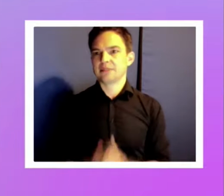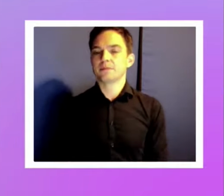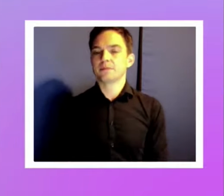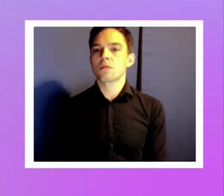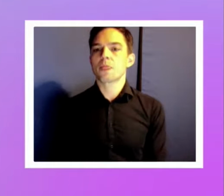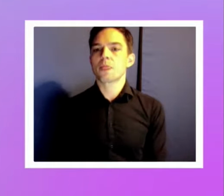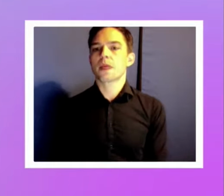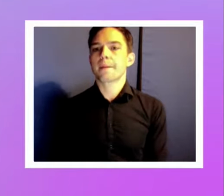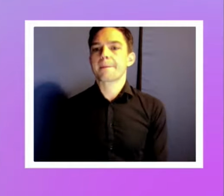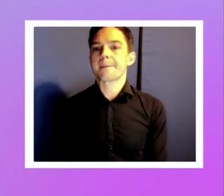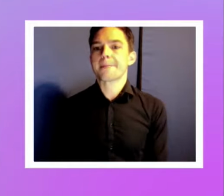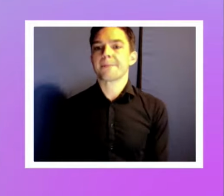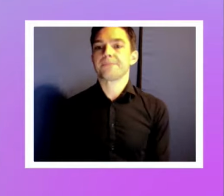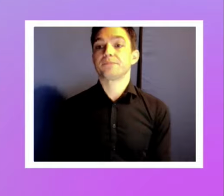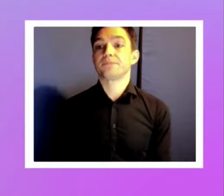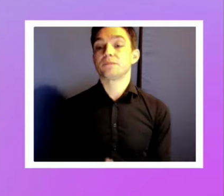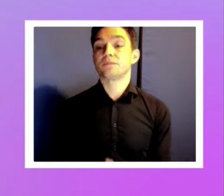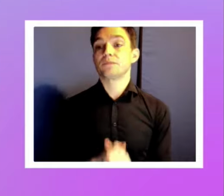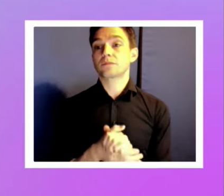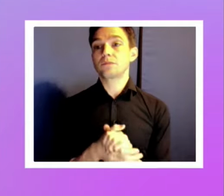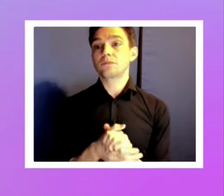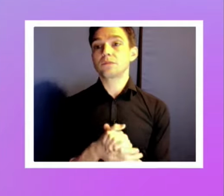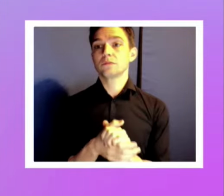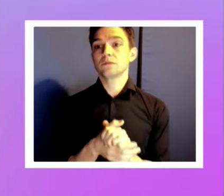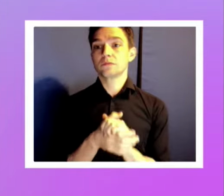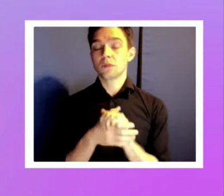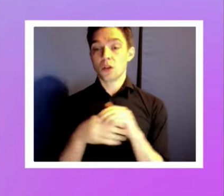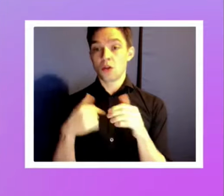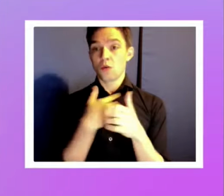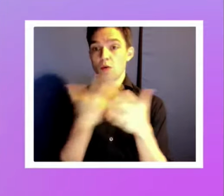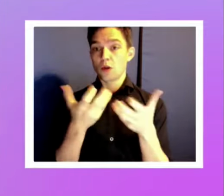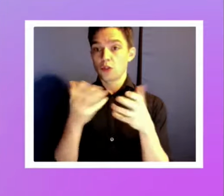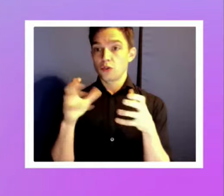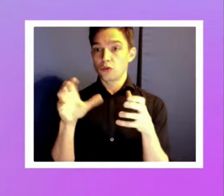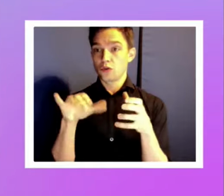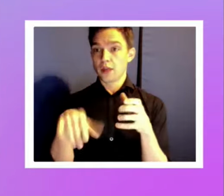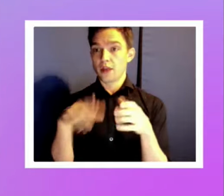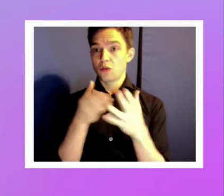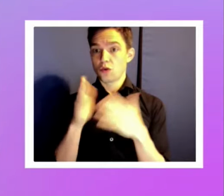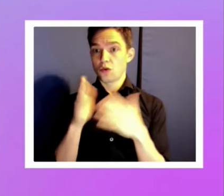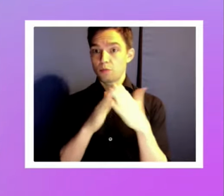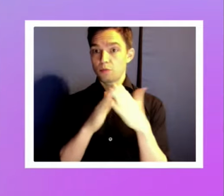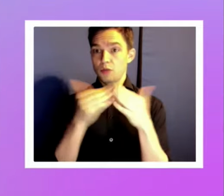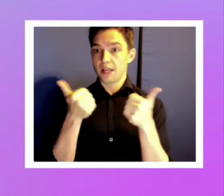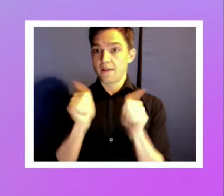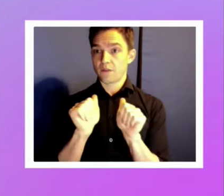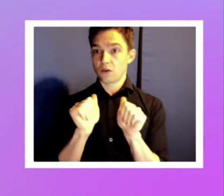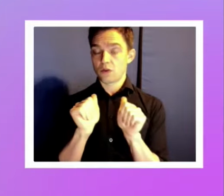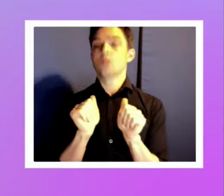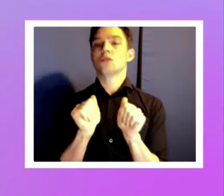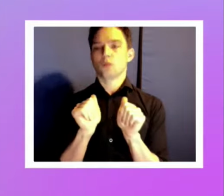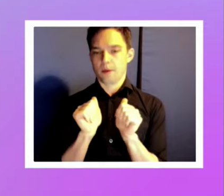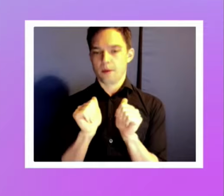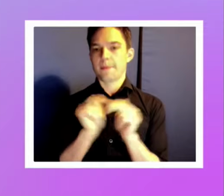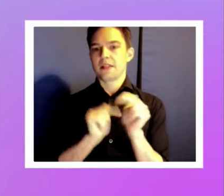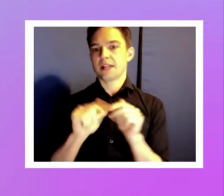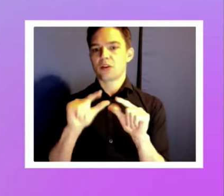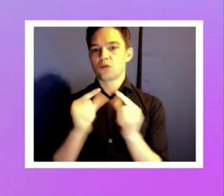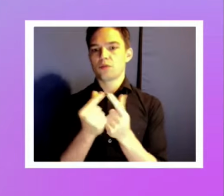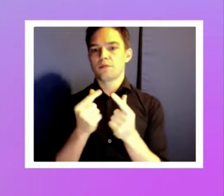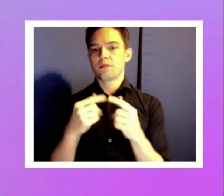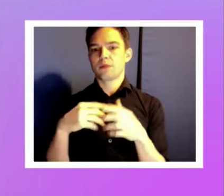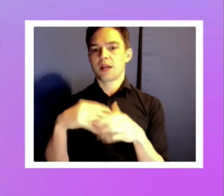And we wanted to do this through a community effort. So we've been building this community group out to